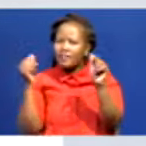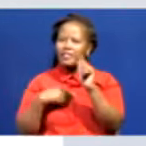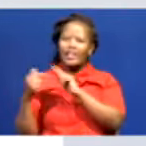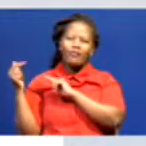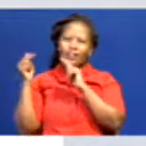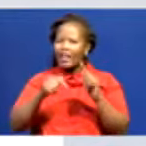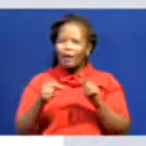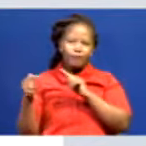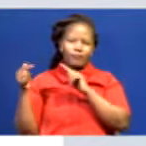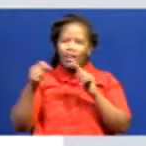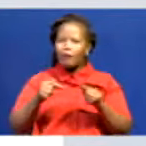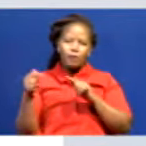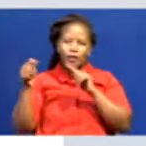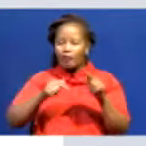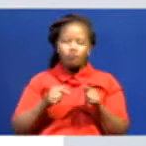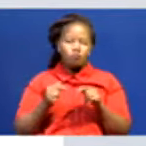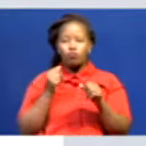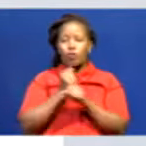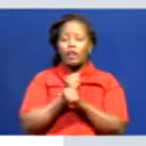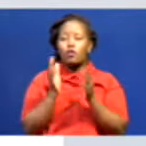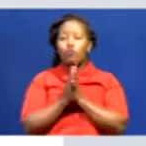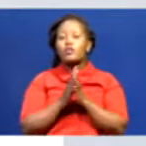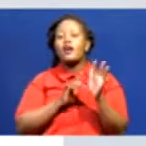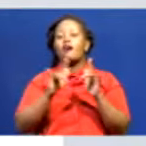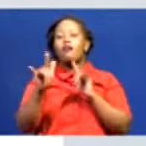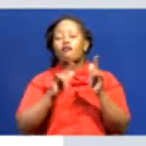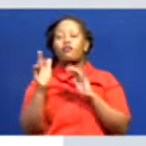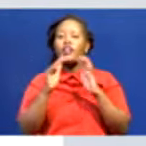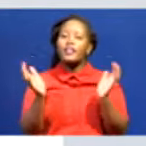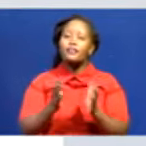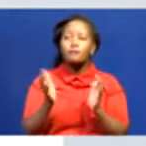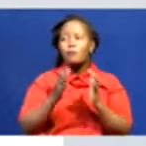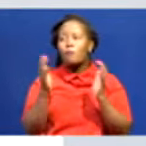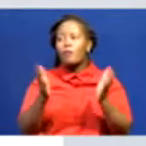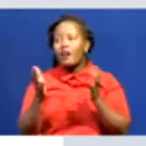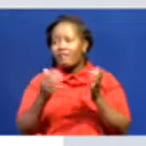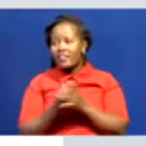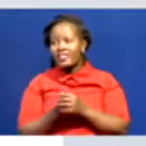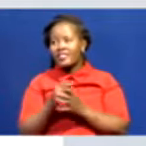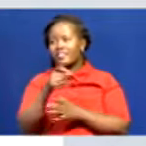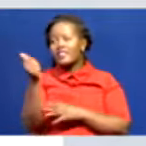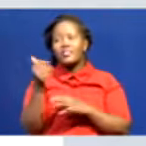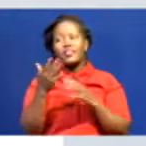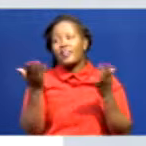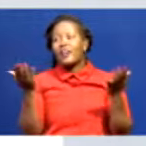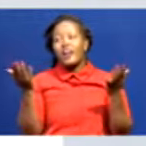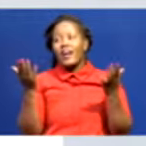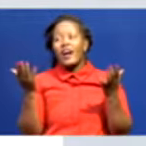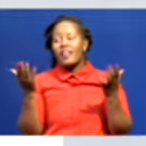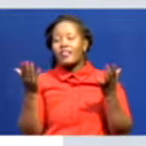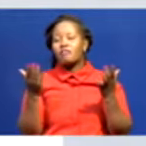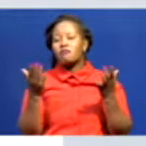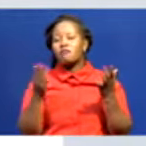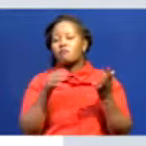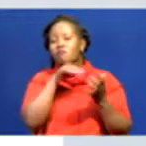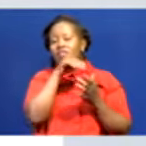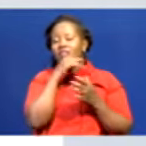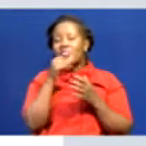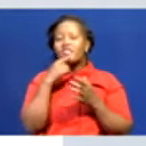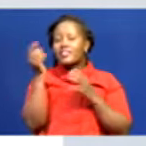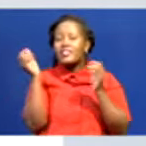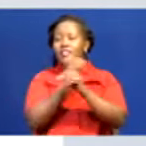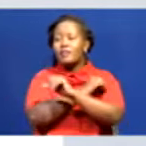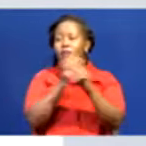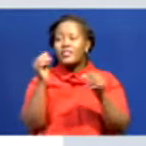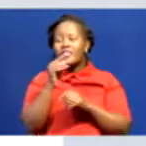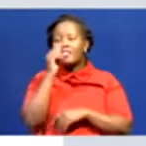established protocols in the Ministry of Foreign Affairs. Hiyo ingine ndugu yangu aliyesema hiyo kitu, aliyesema alikuwa hapa, I think that is the